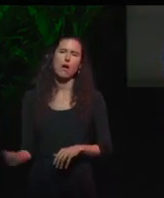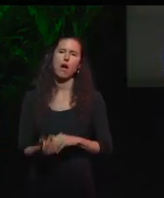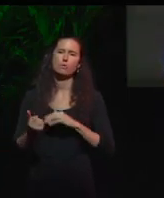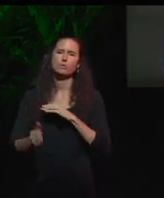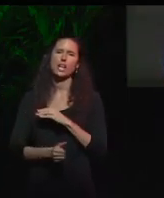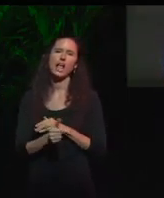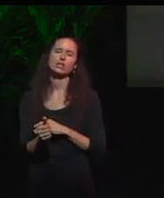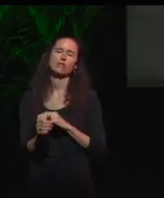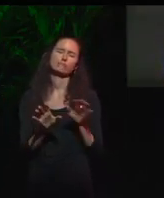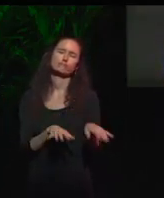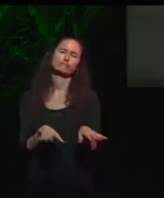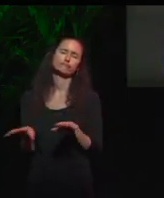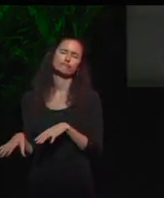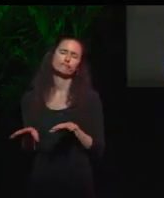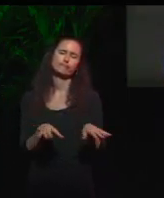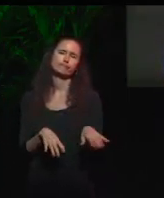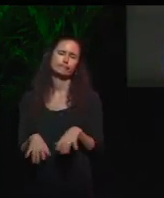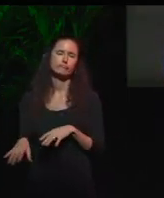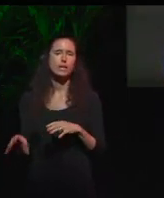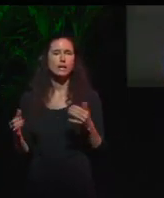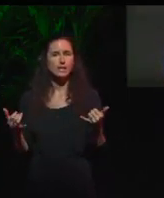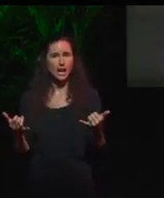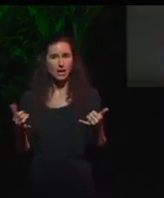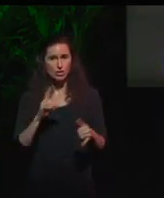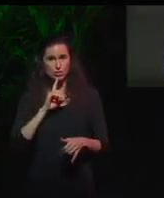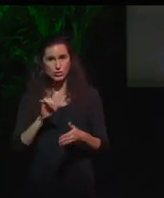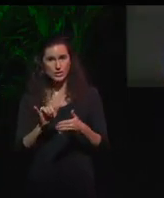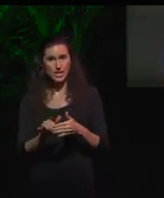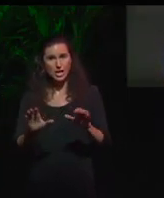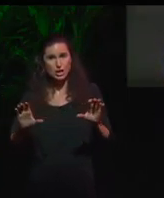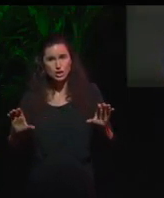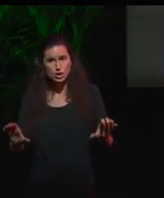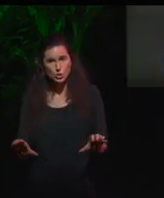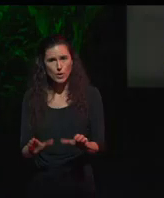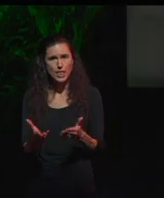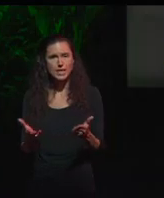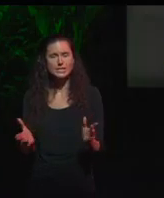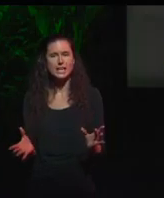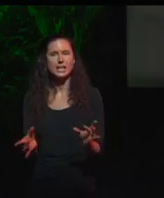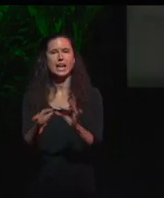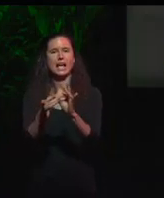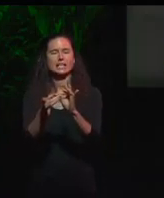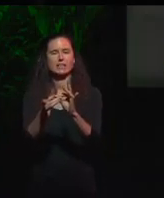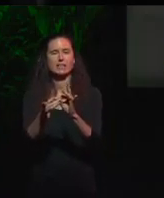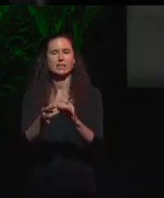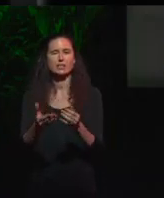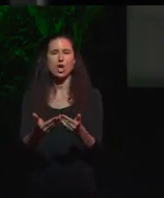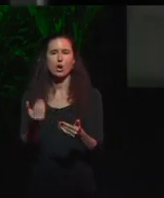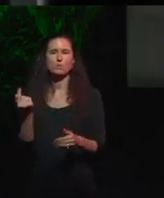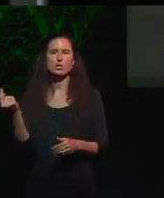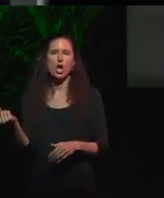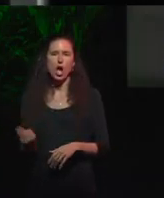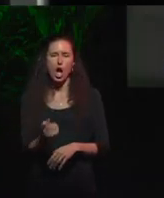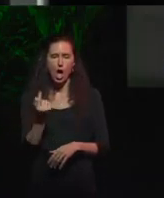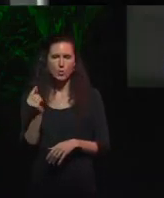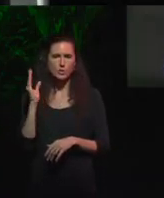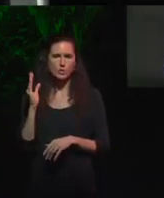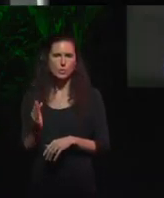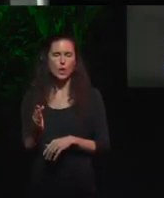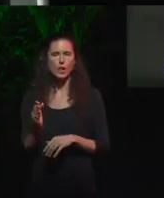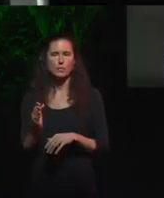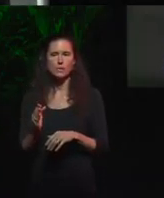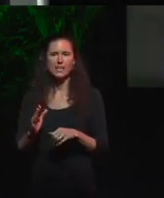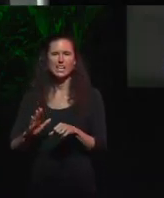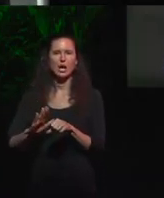complacency. The truth is that doing things connectively is almost always going to be